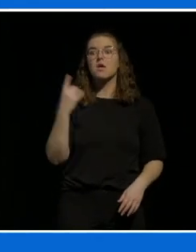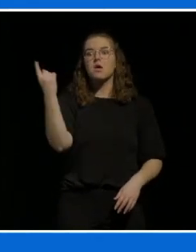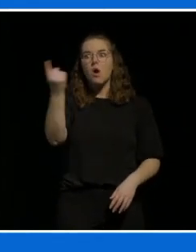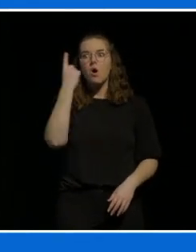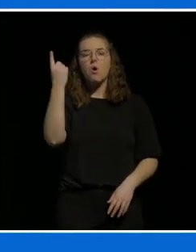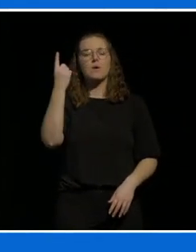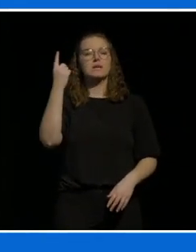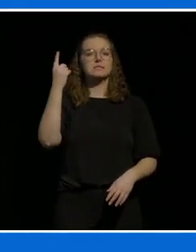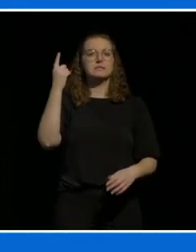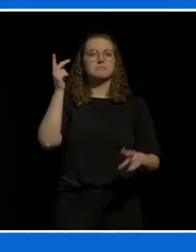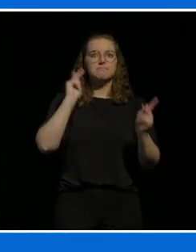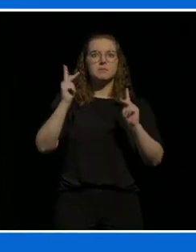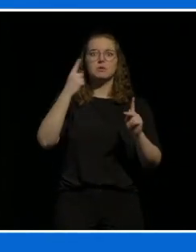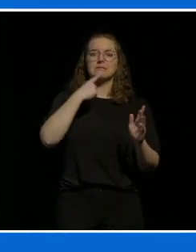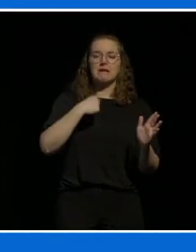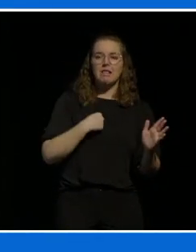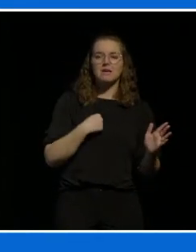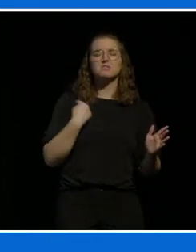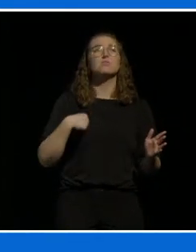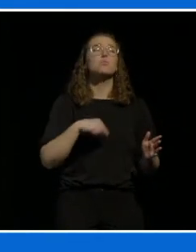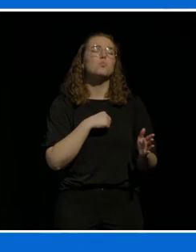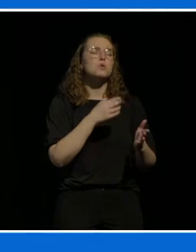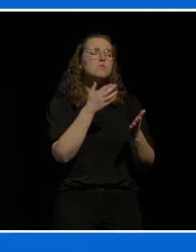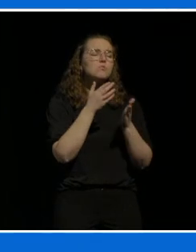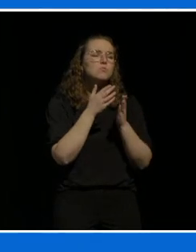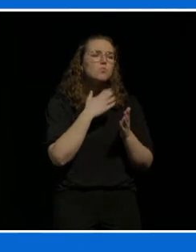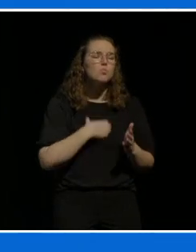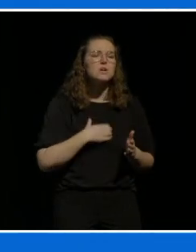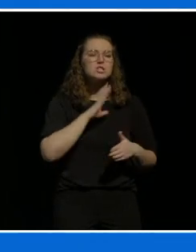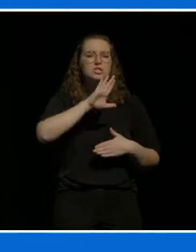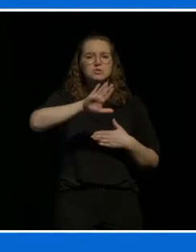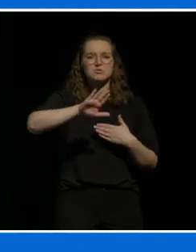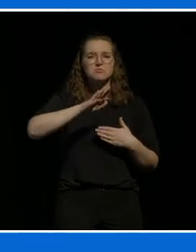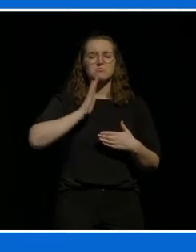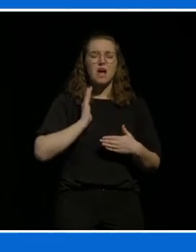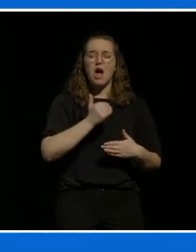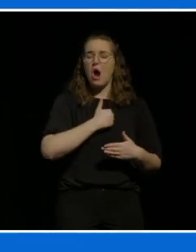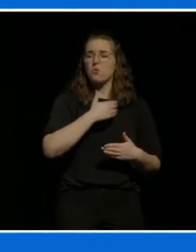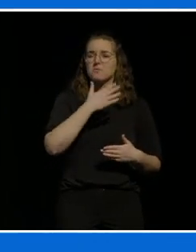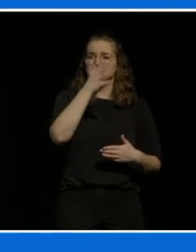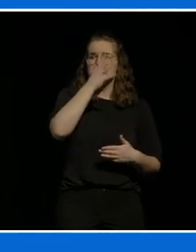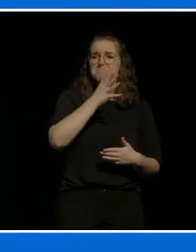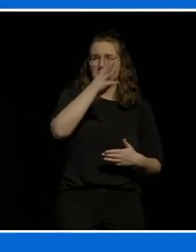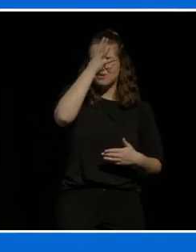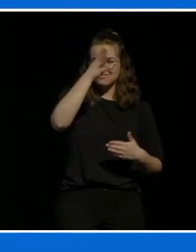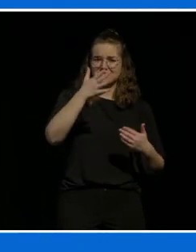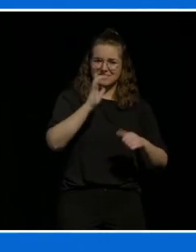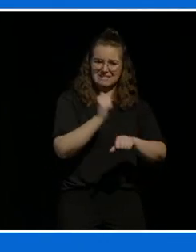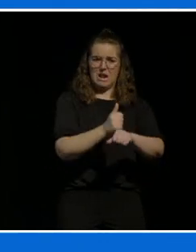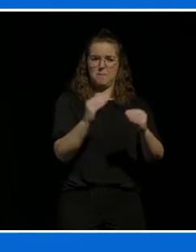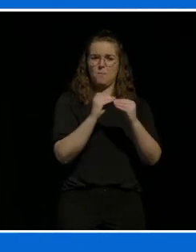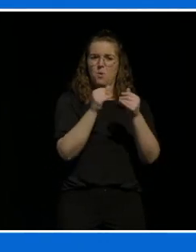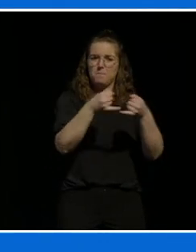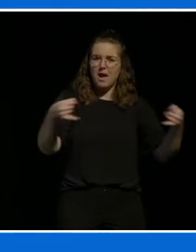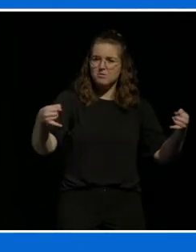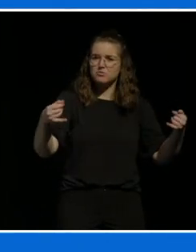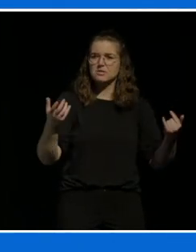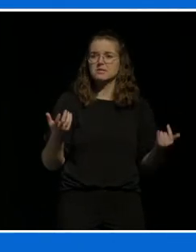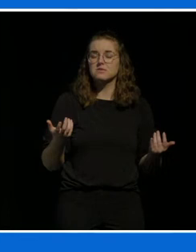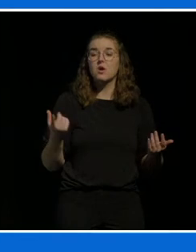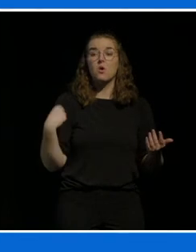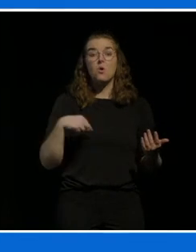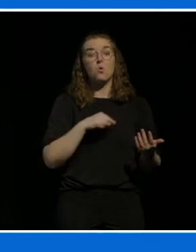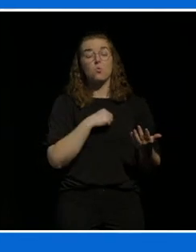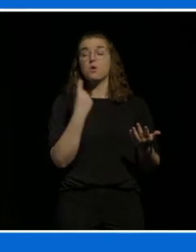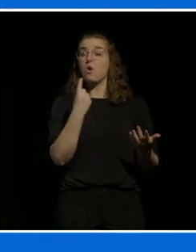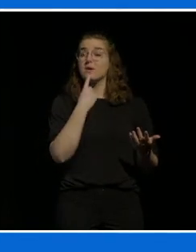our parents created more boundaries. And as a parent, you never think your kid wants that, but they need that. And so what we like to say is,